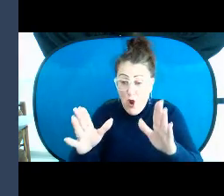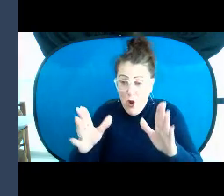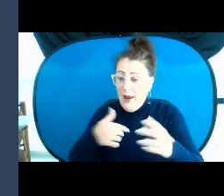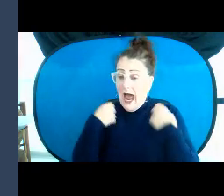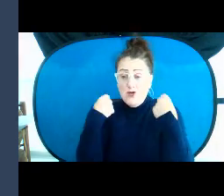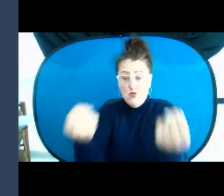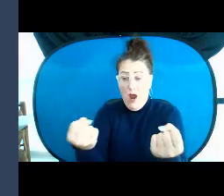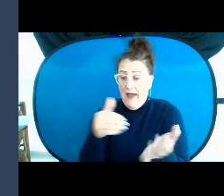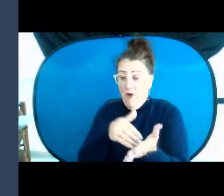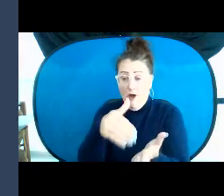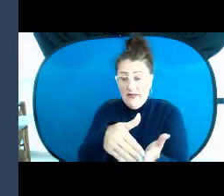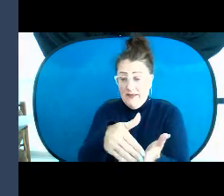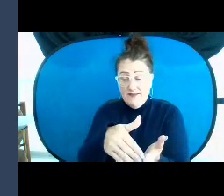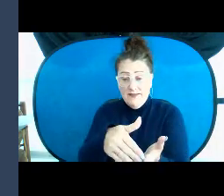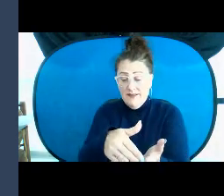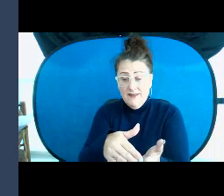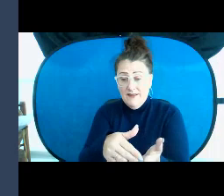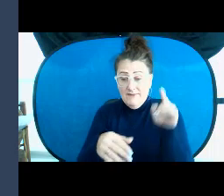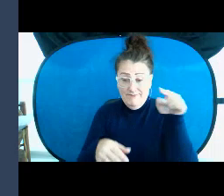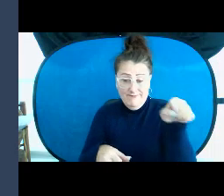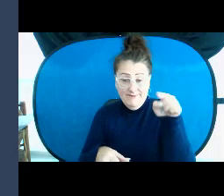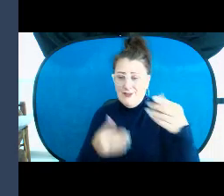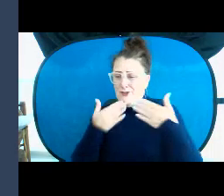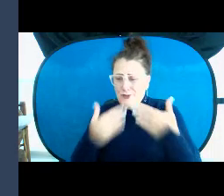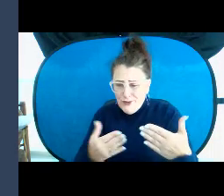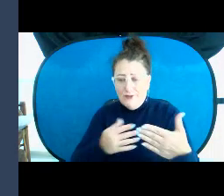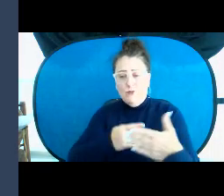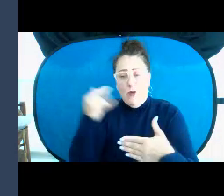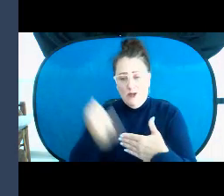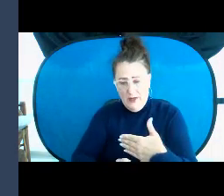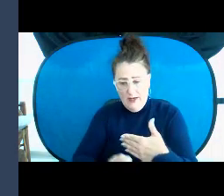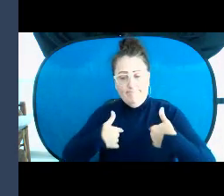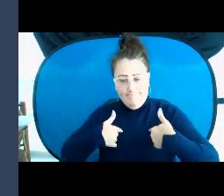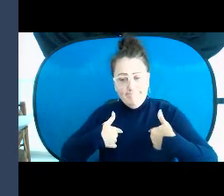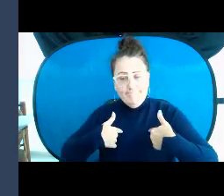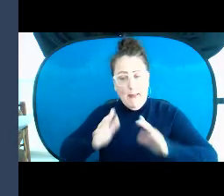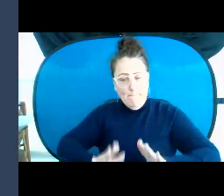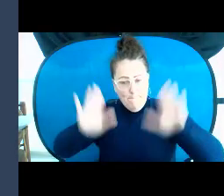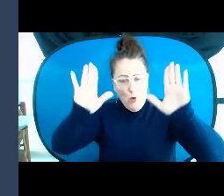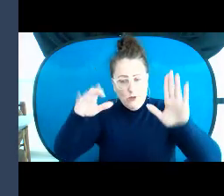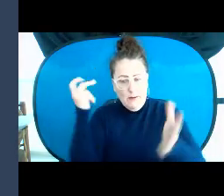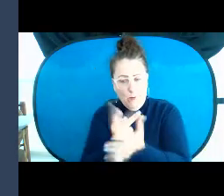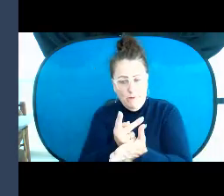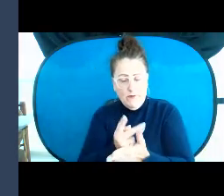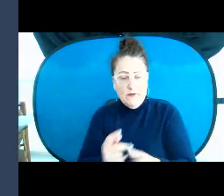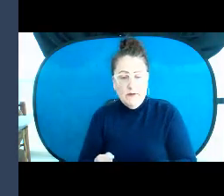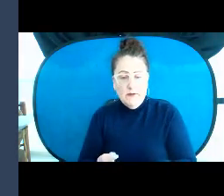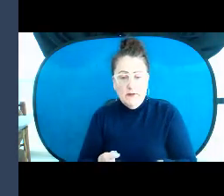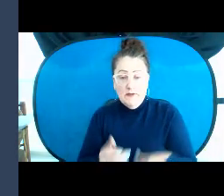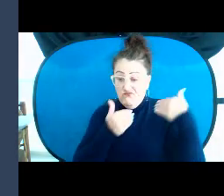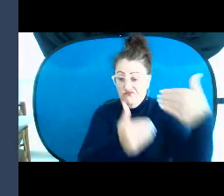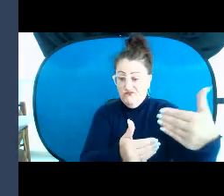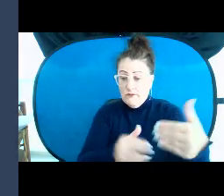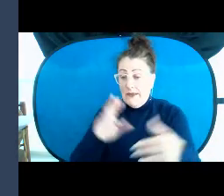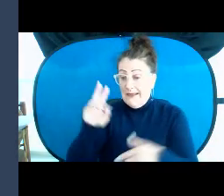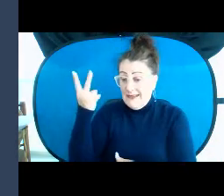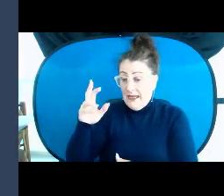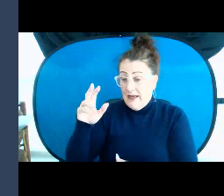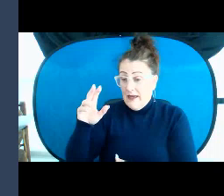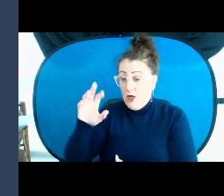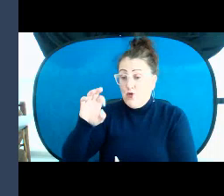often, and this is, I think, a very good project, and I would make a motion to approve. All right. So moved by Tiffany, seconded by